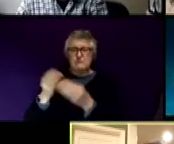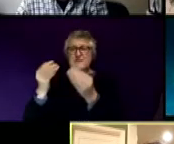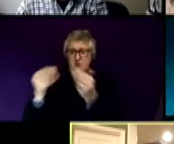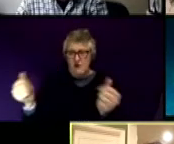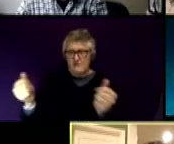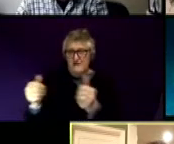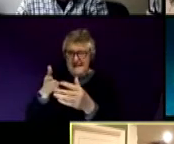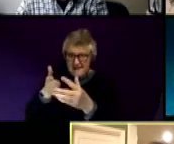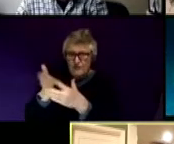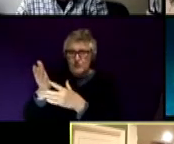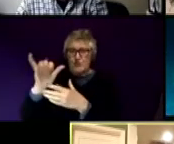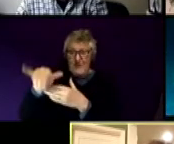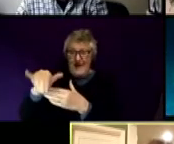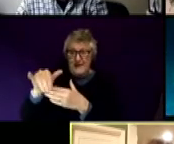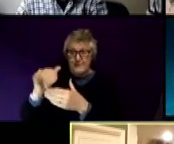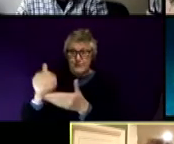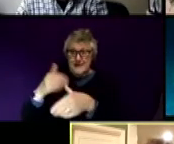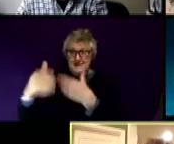that will help us. So